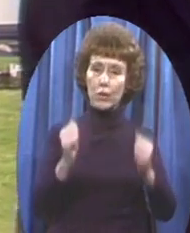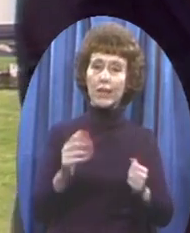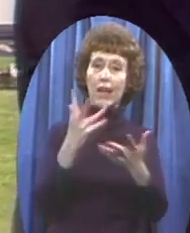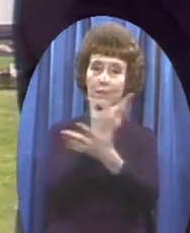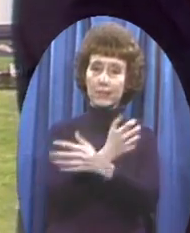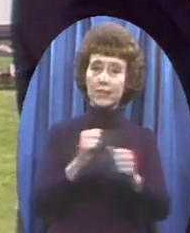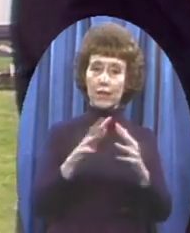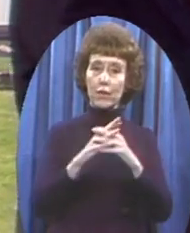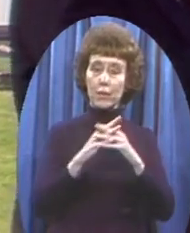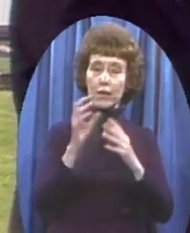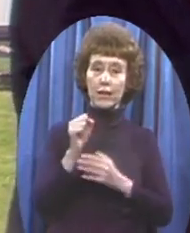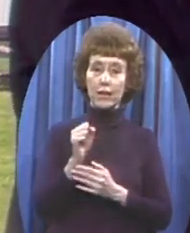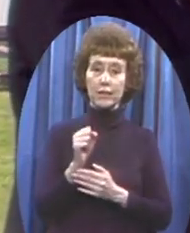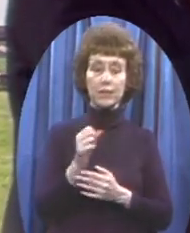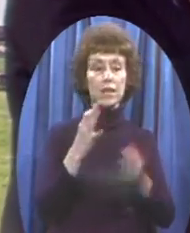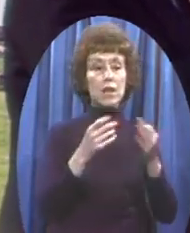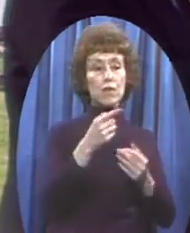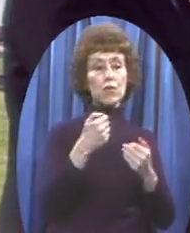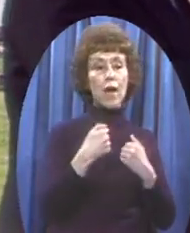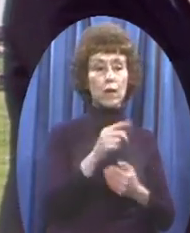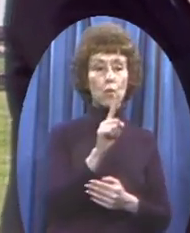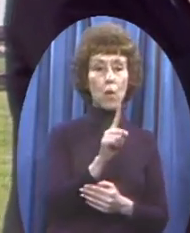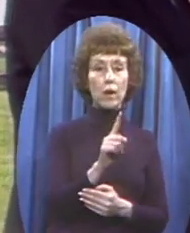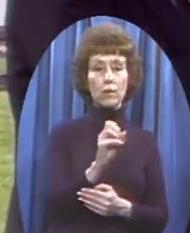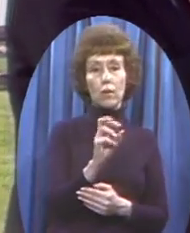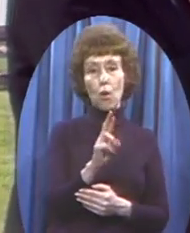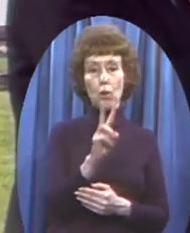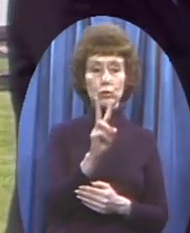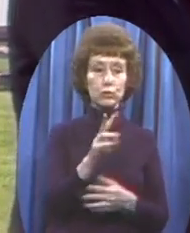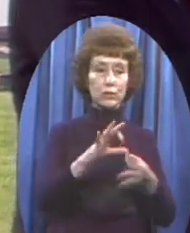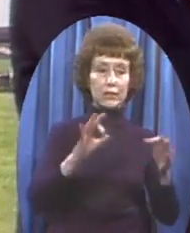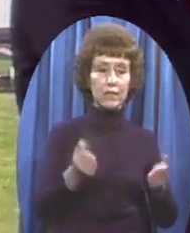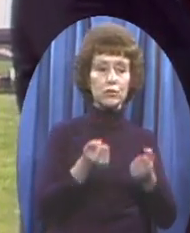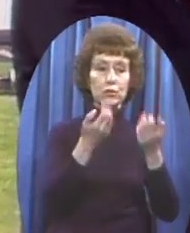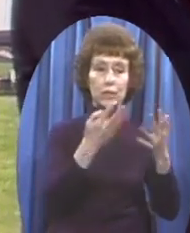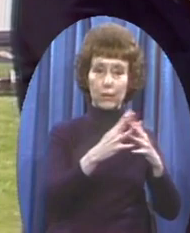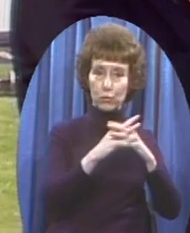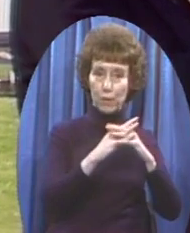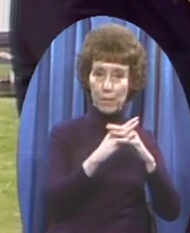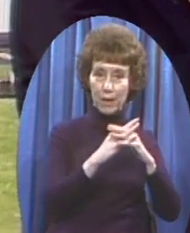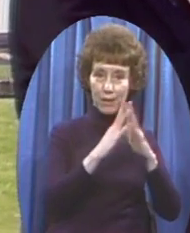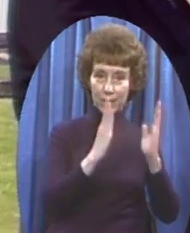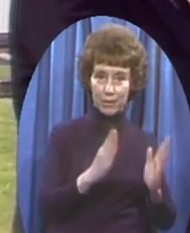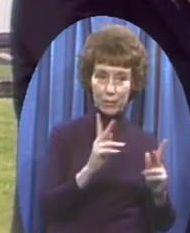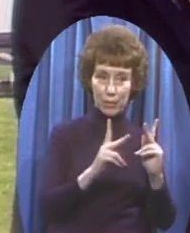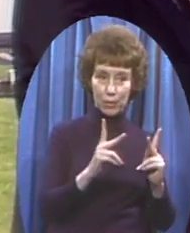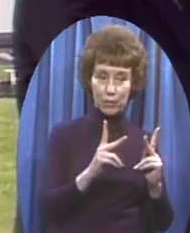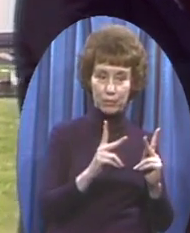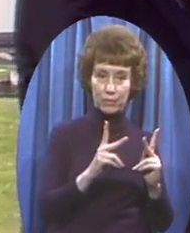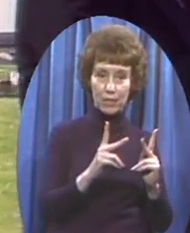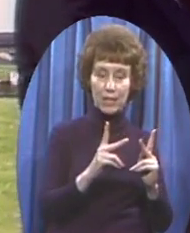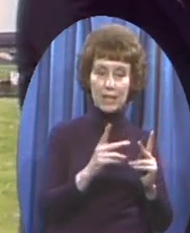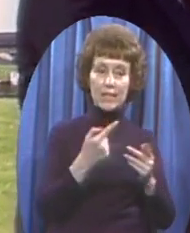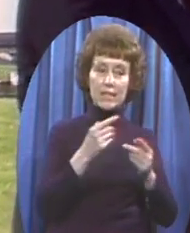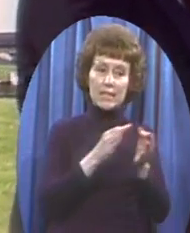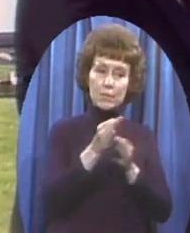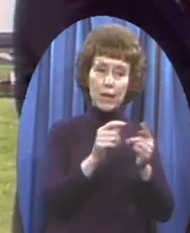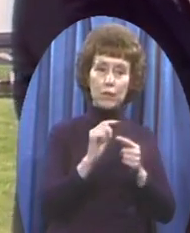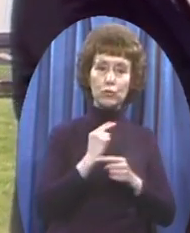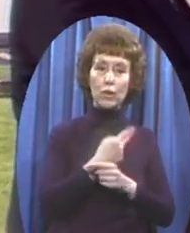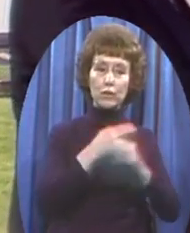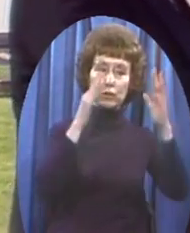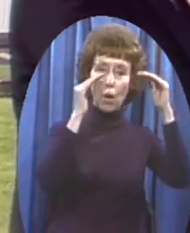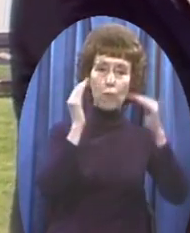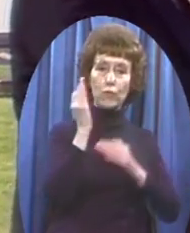had just one or two sentences to deliver to the American public regarding the way back, the hope for our